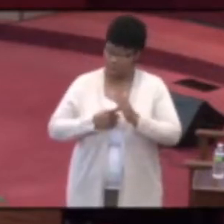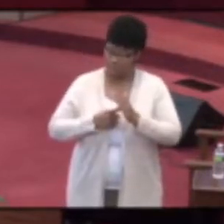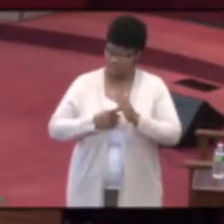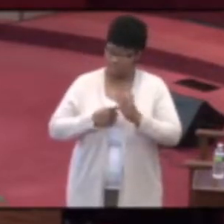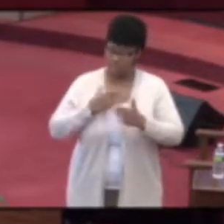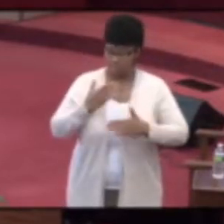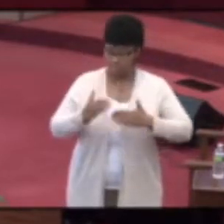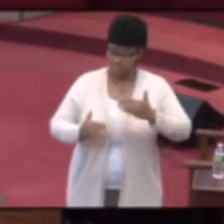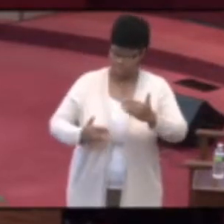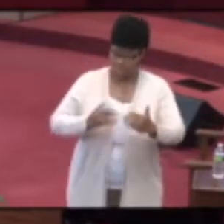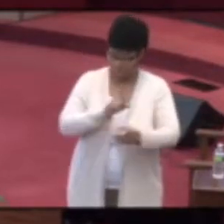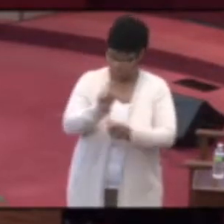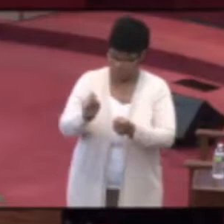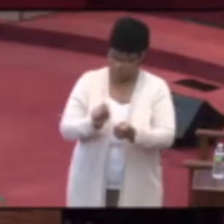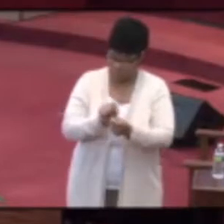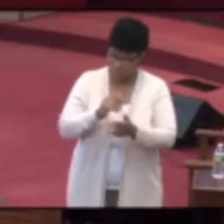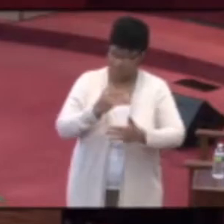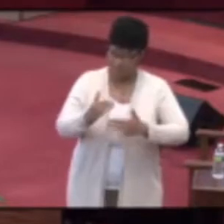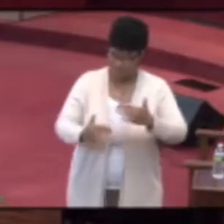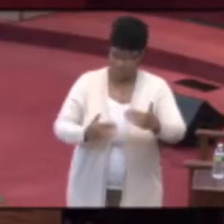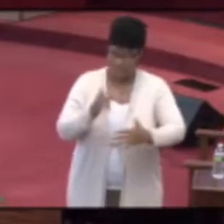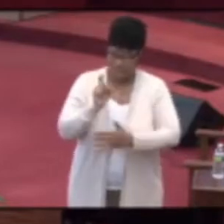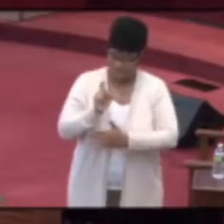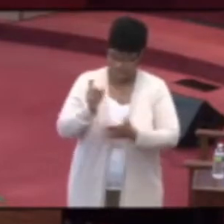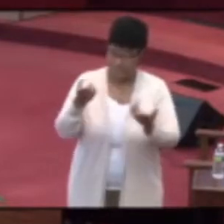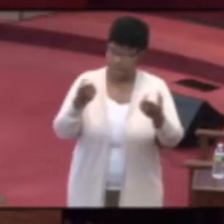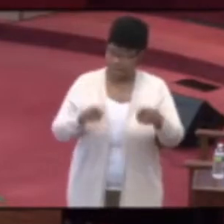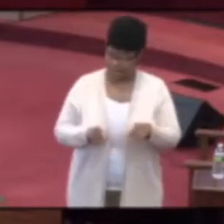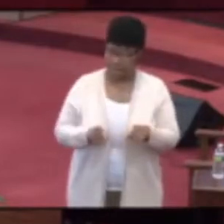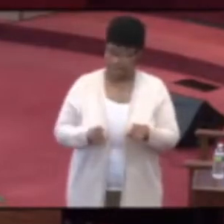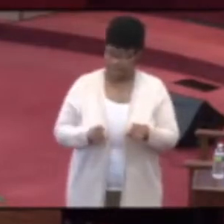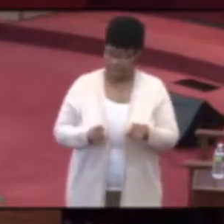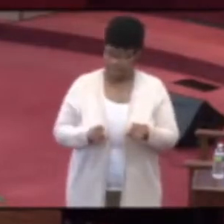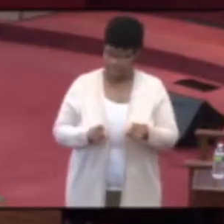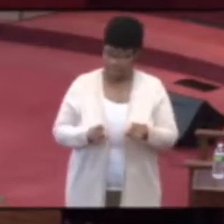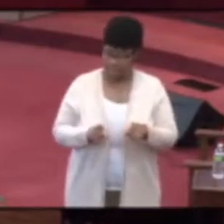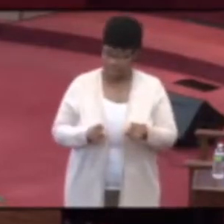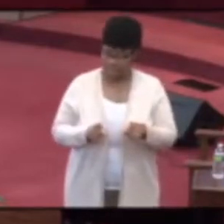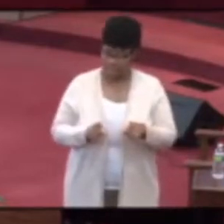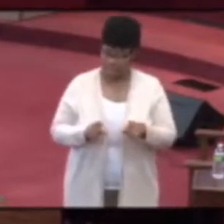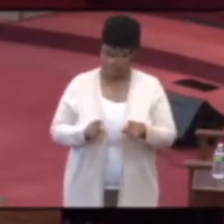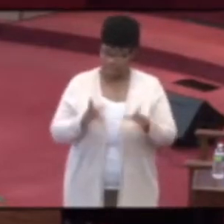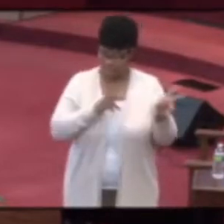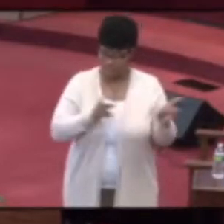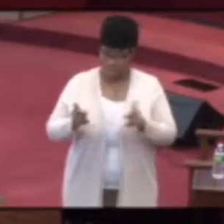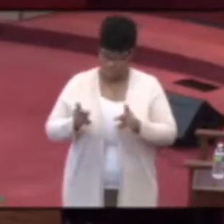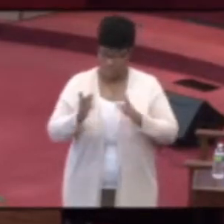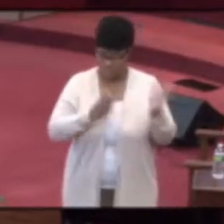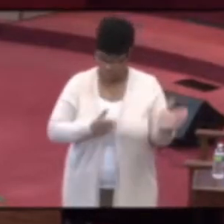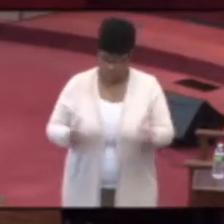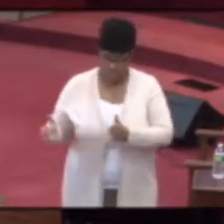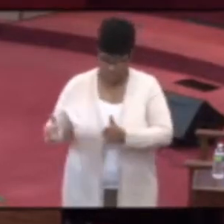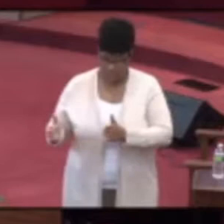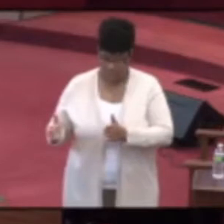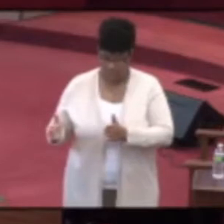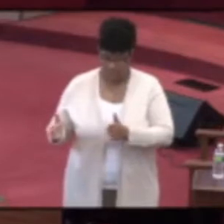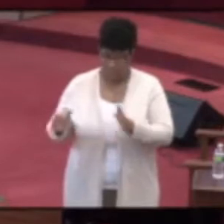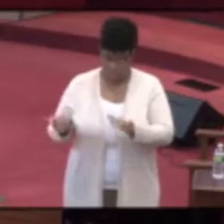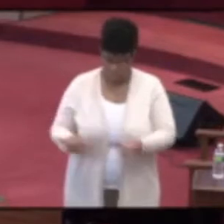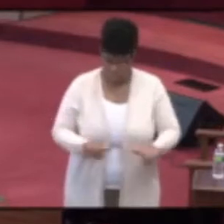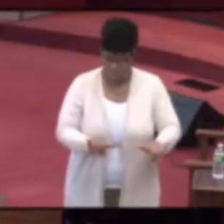progression of human events. Things had to happen in certain contexts and in